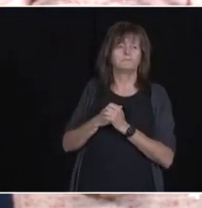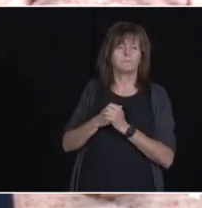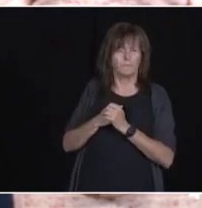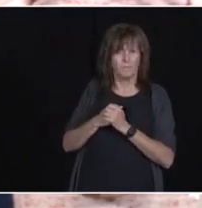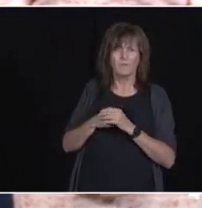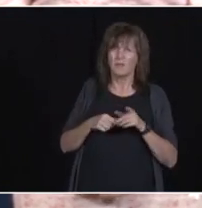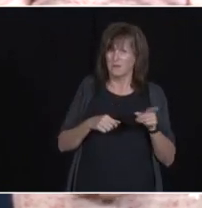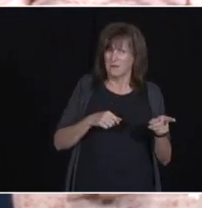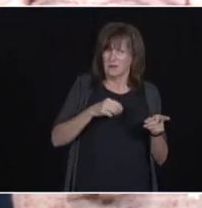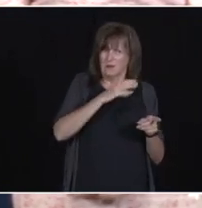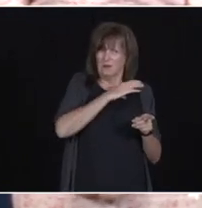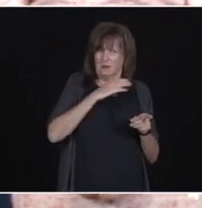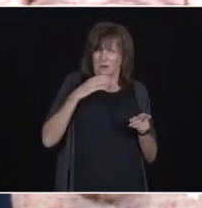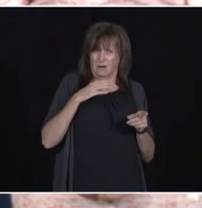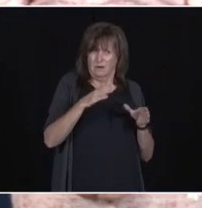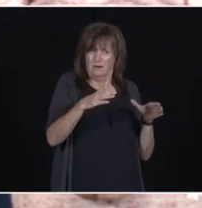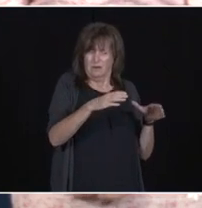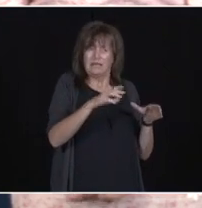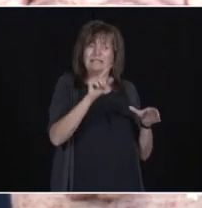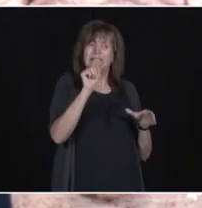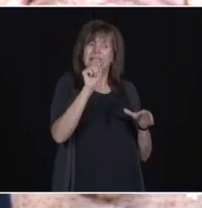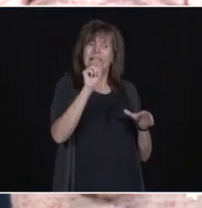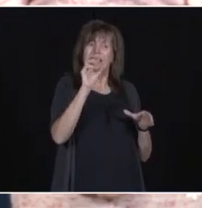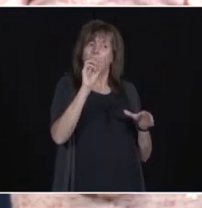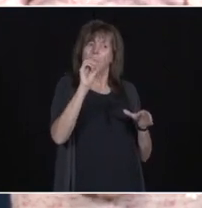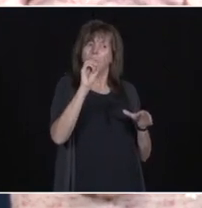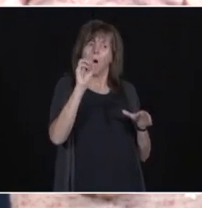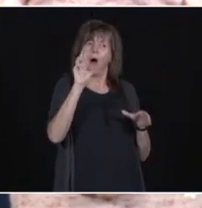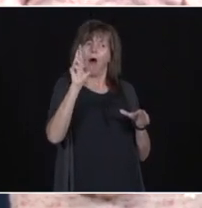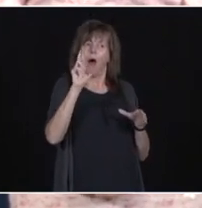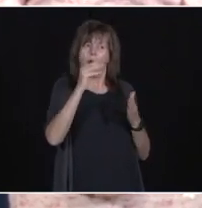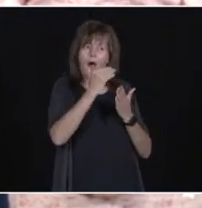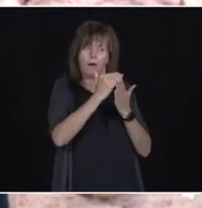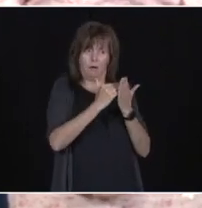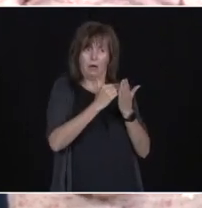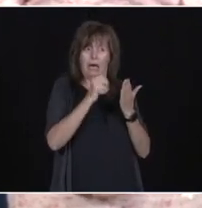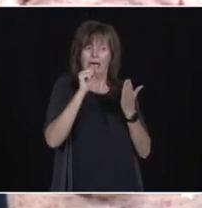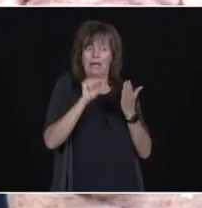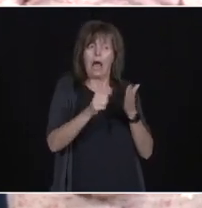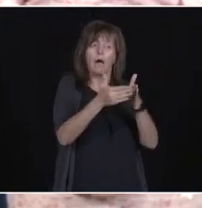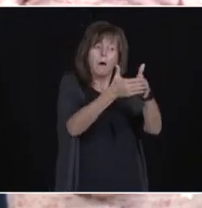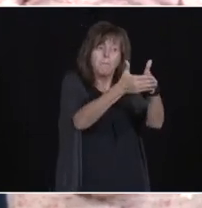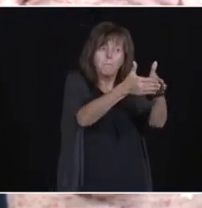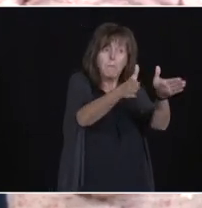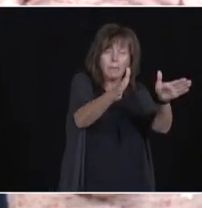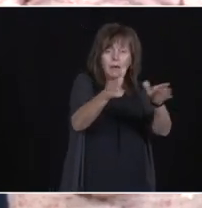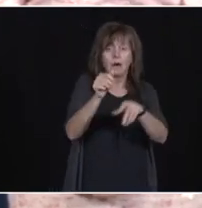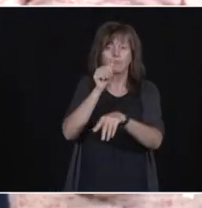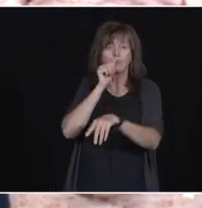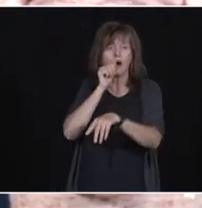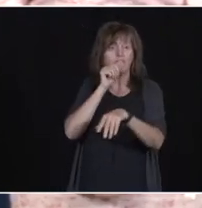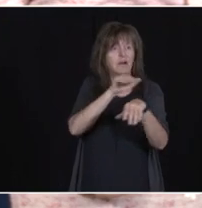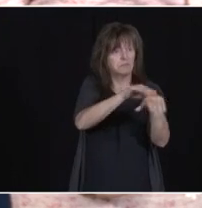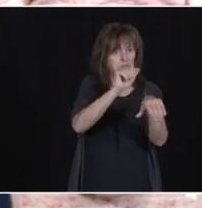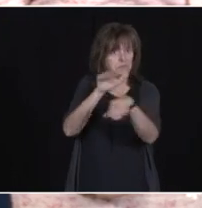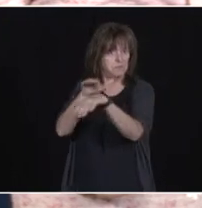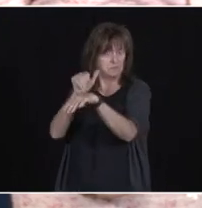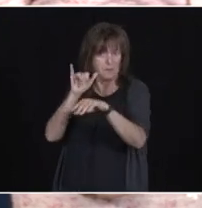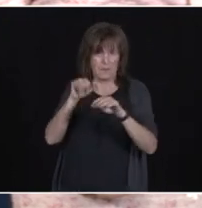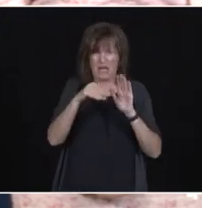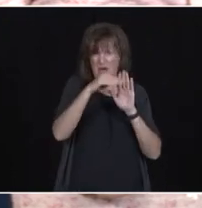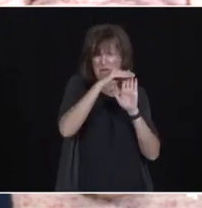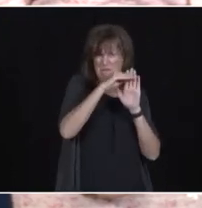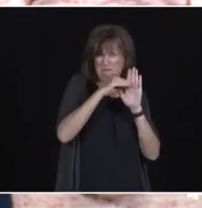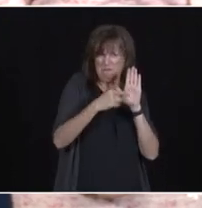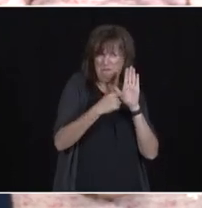reference, it says here, as they deem advisable in the course of the investigation. But we know that there are many frustrated family members across